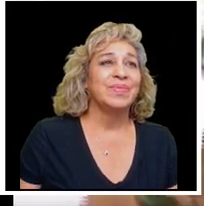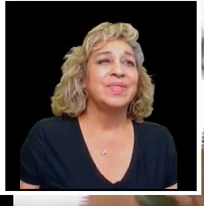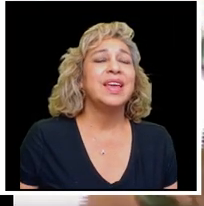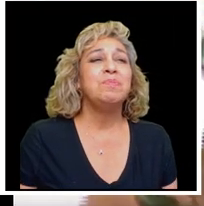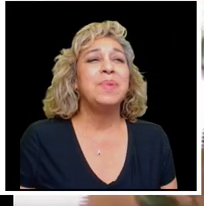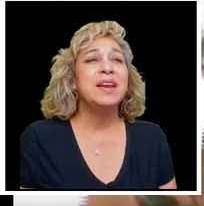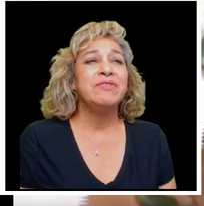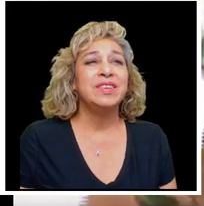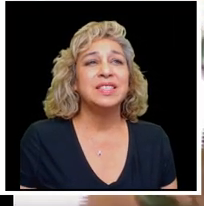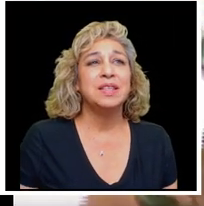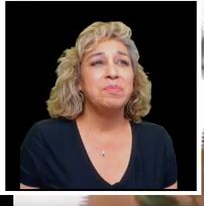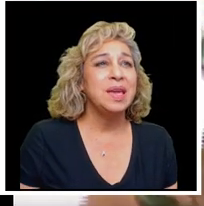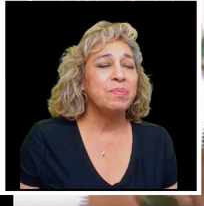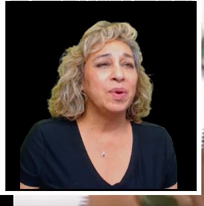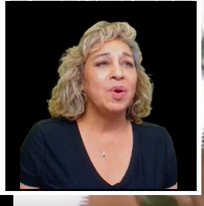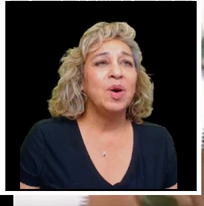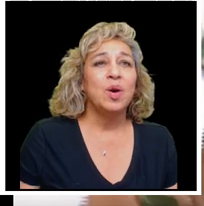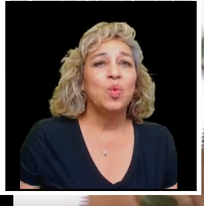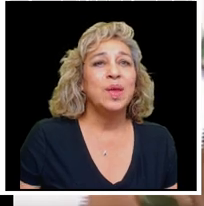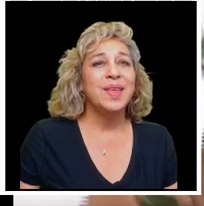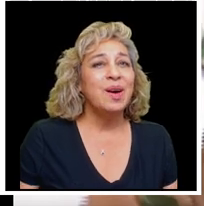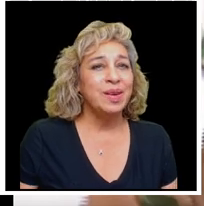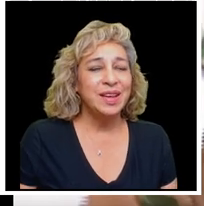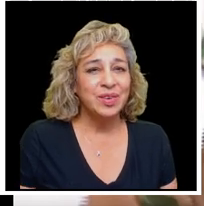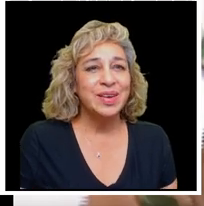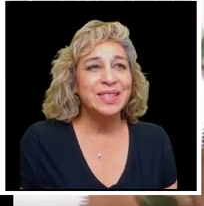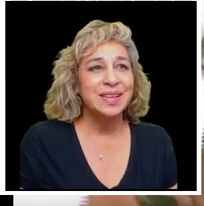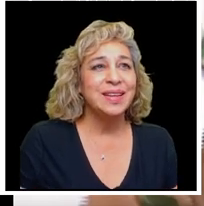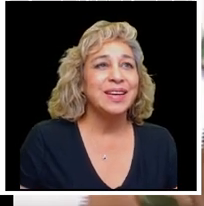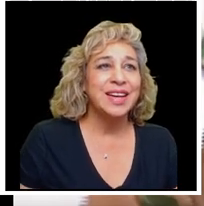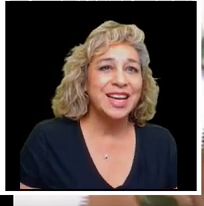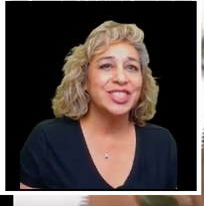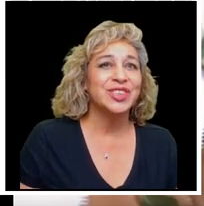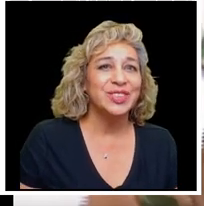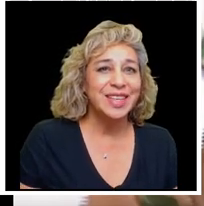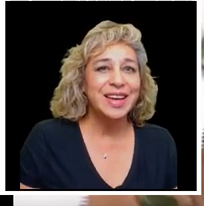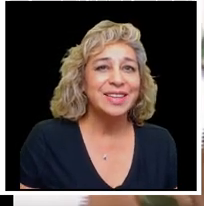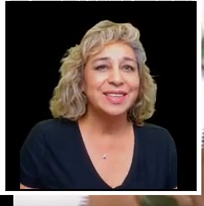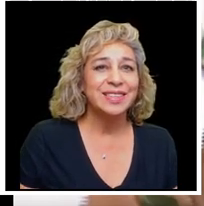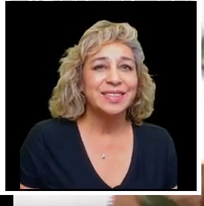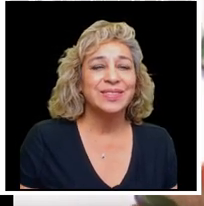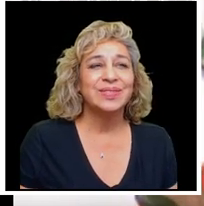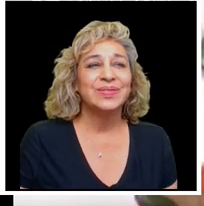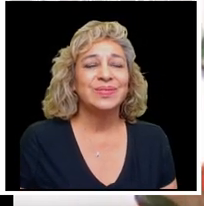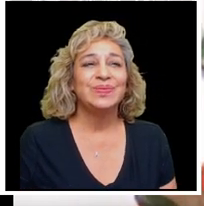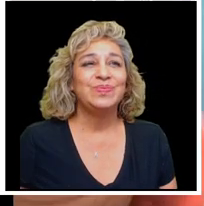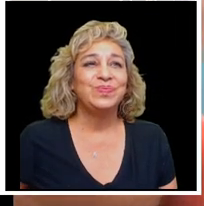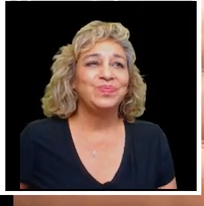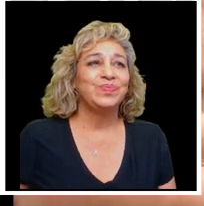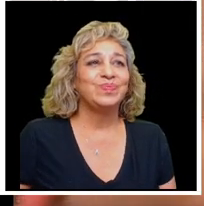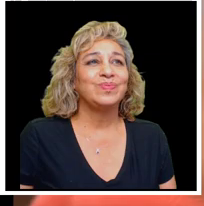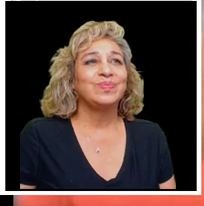that benefits the people without increasing national debt